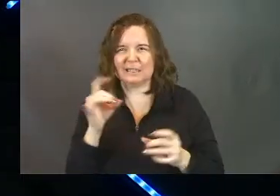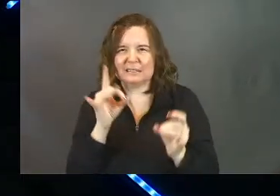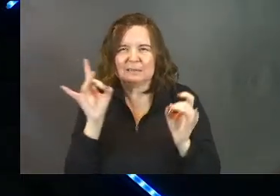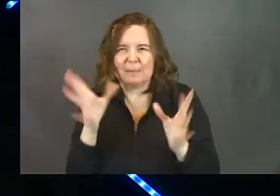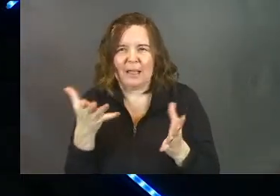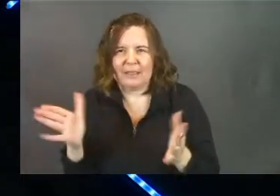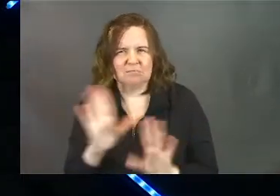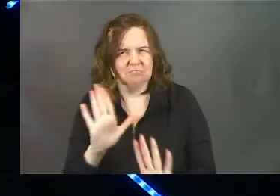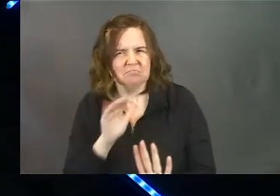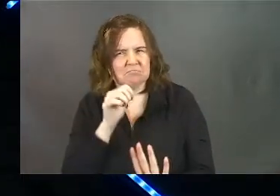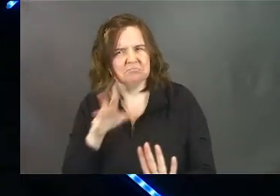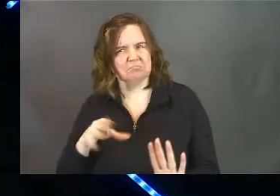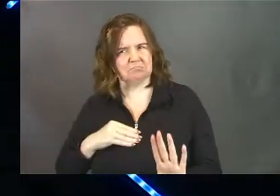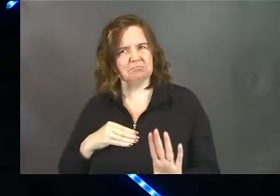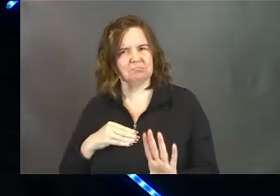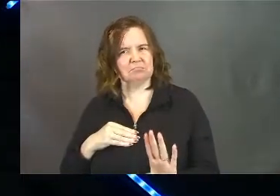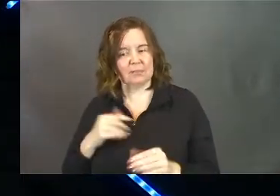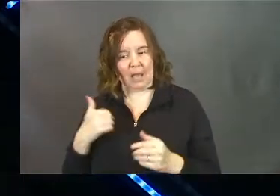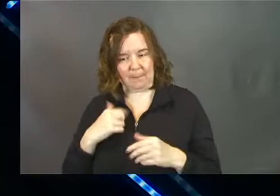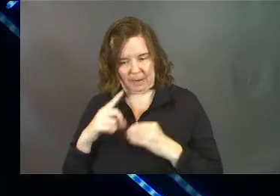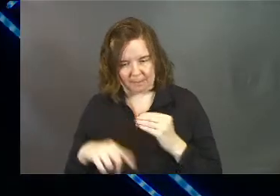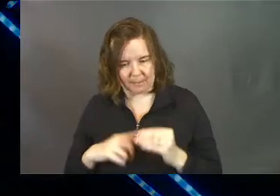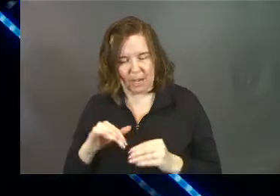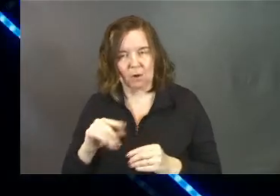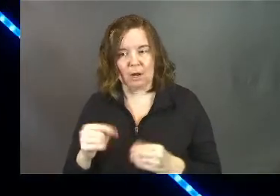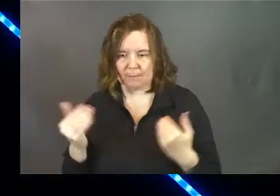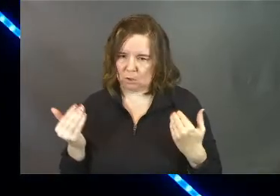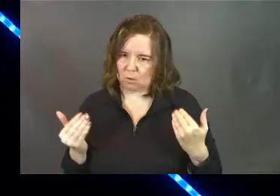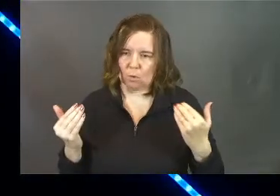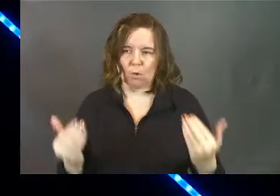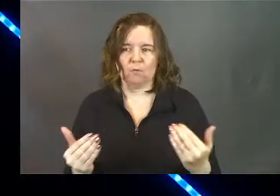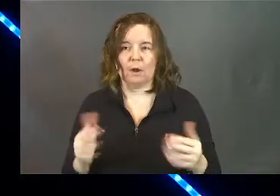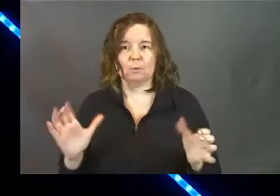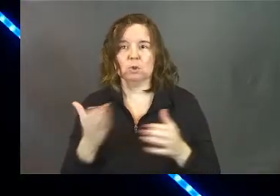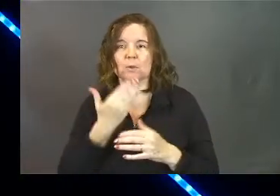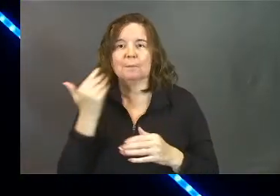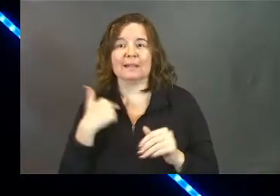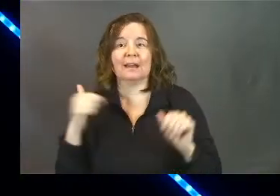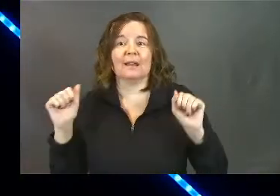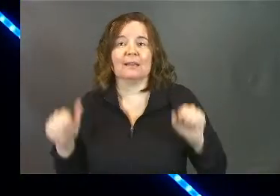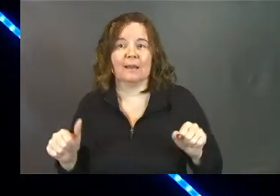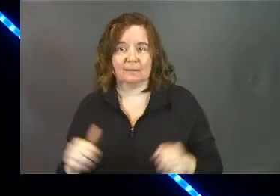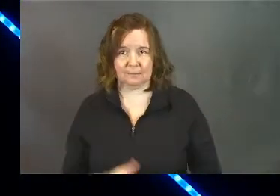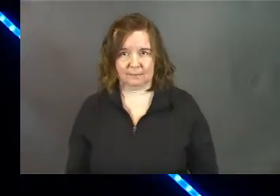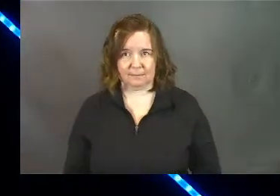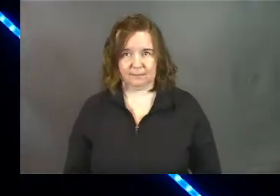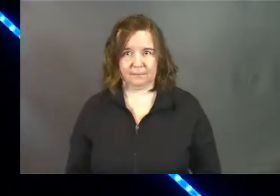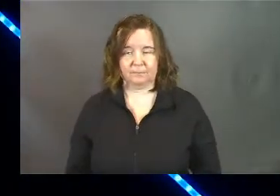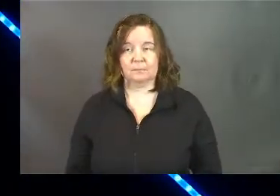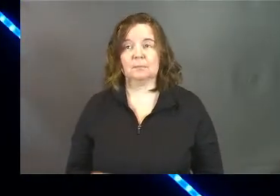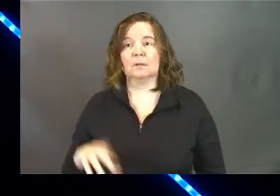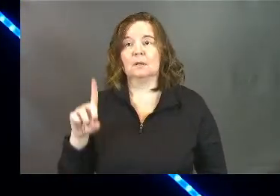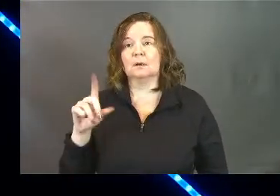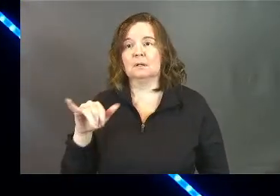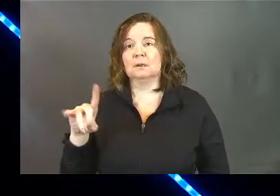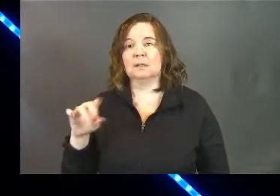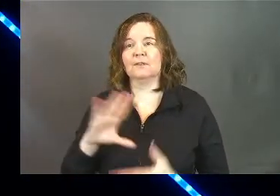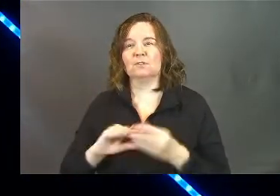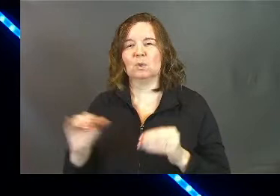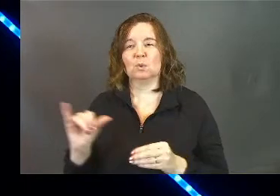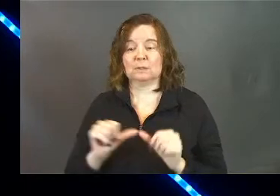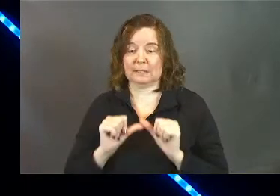despise this thing, but I'm going to be about it. I'm going to go for it. I'm going to do the best that I can. And so David's story sort